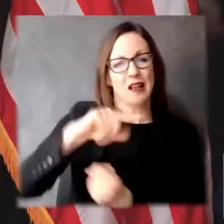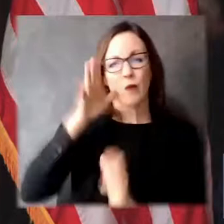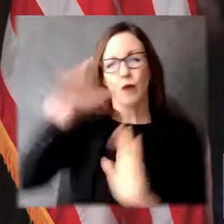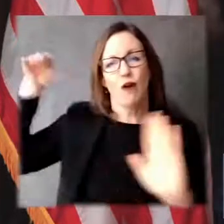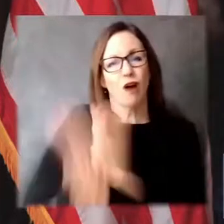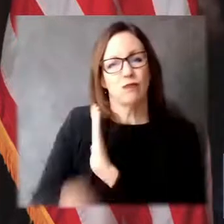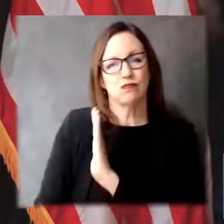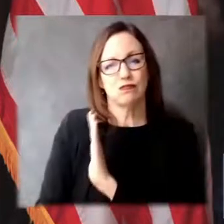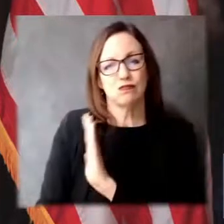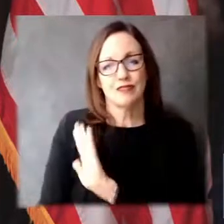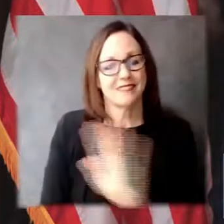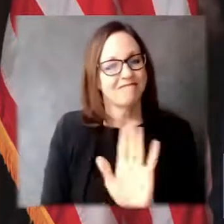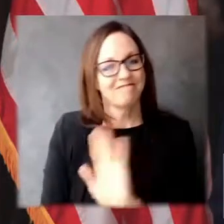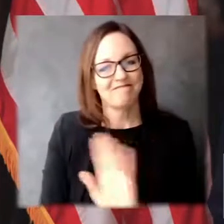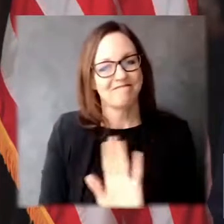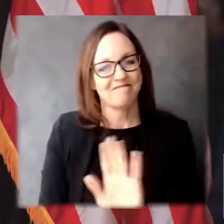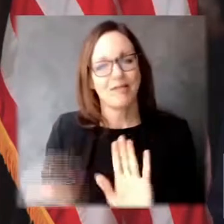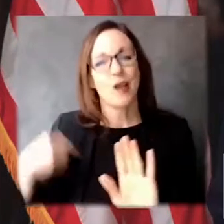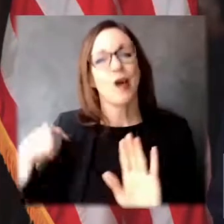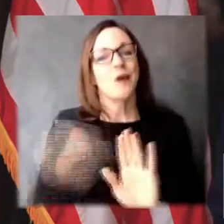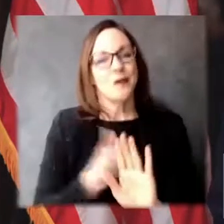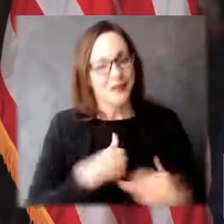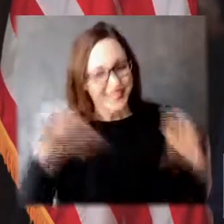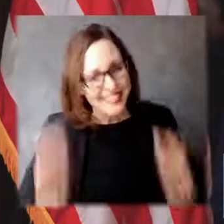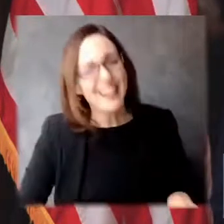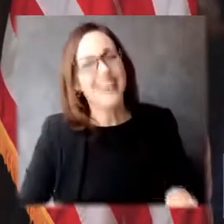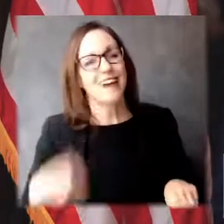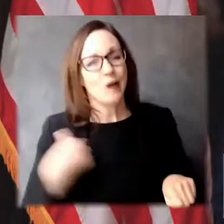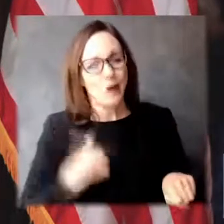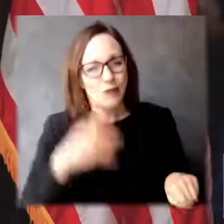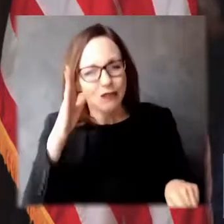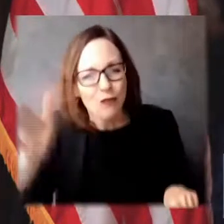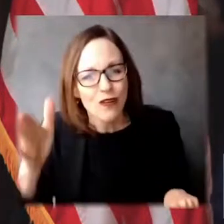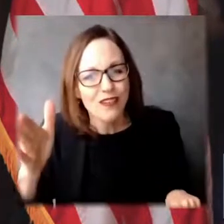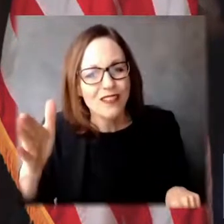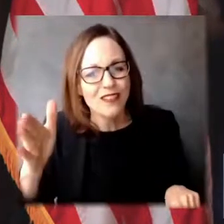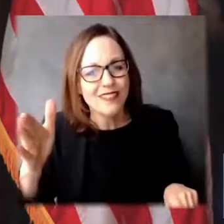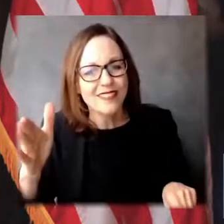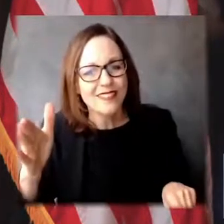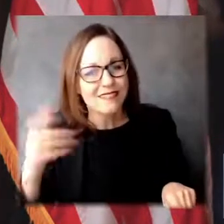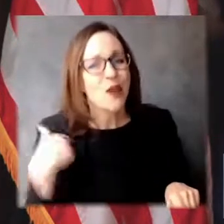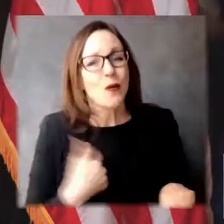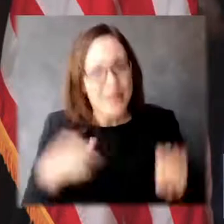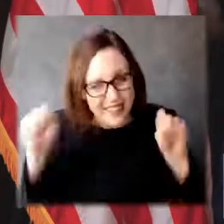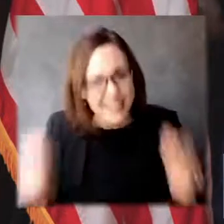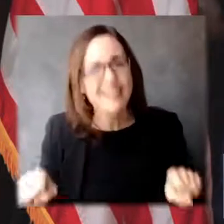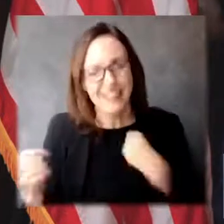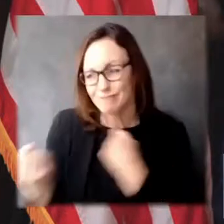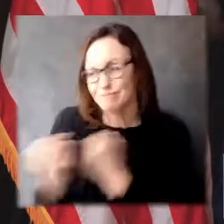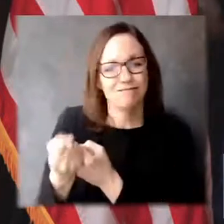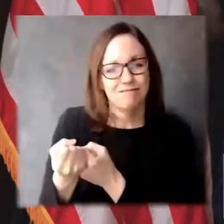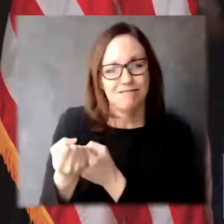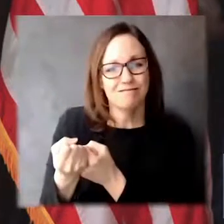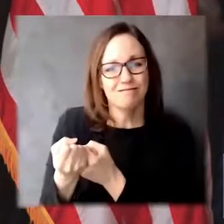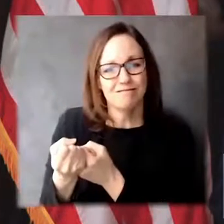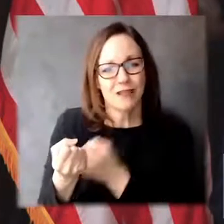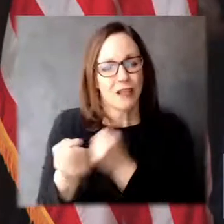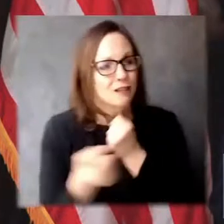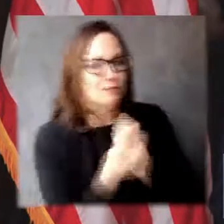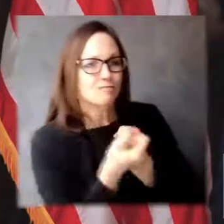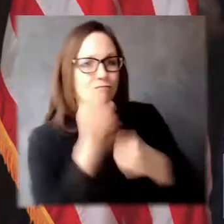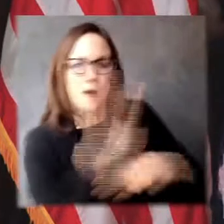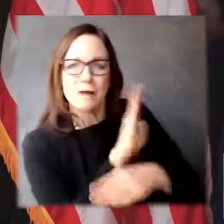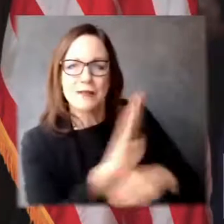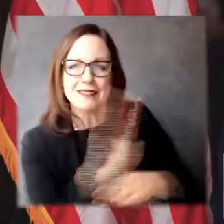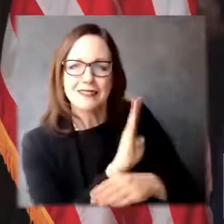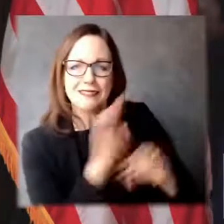natural resources and investing in new, clean jobs. Don't let anyone tell you we can't spend within our means while